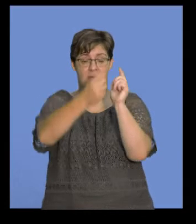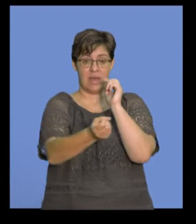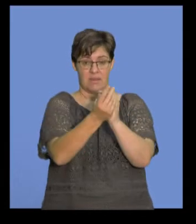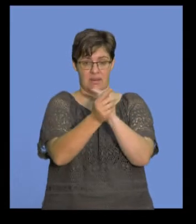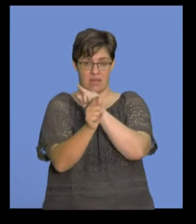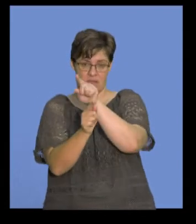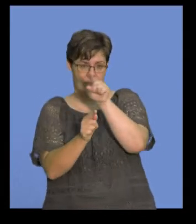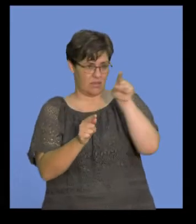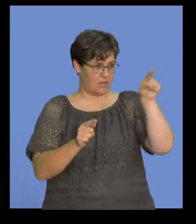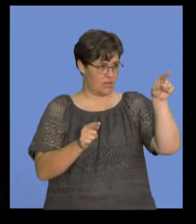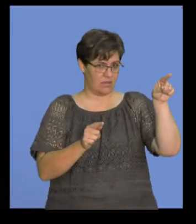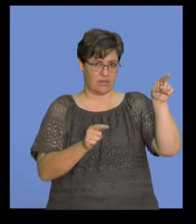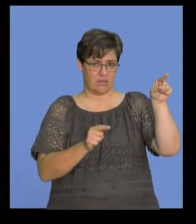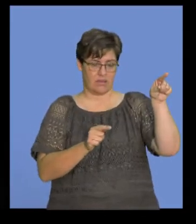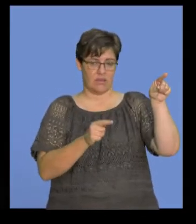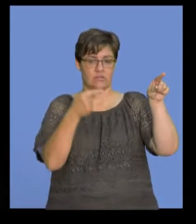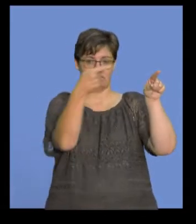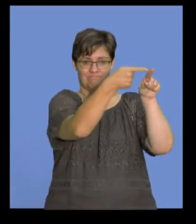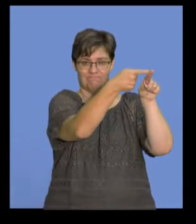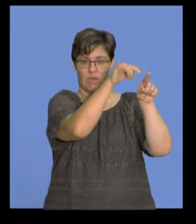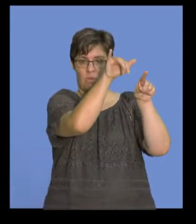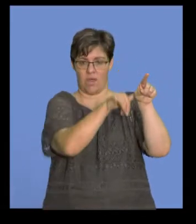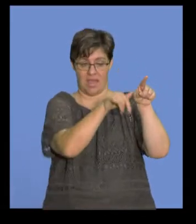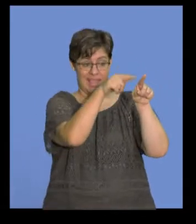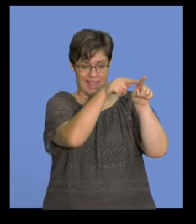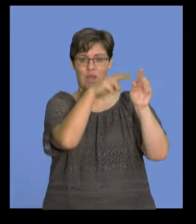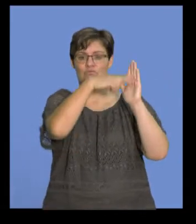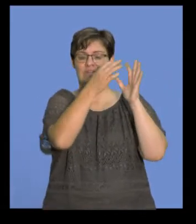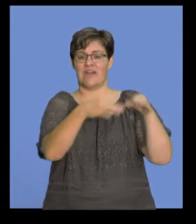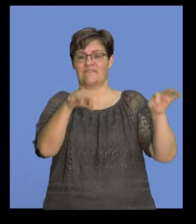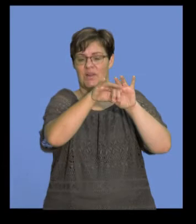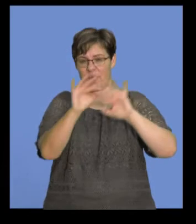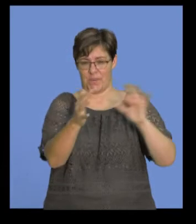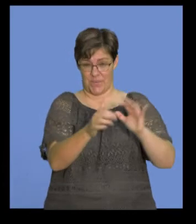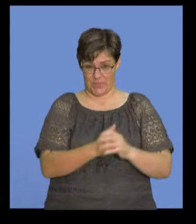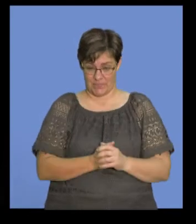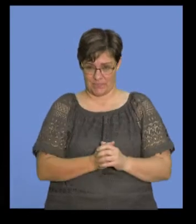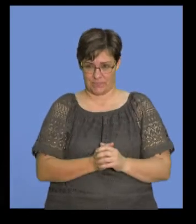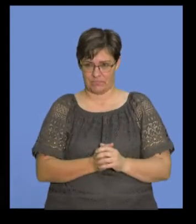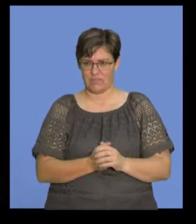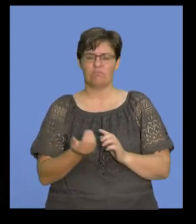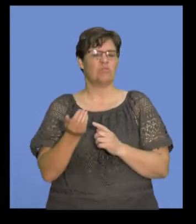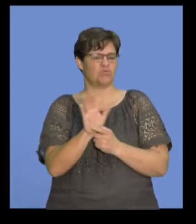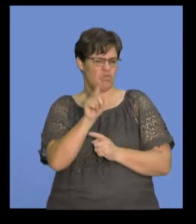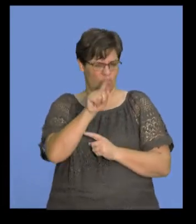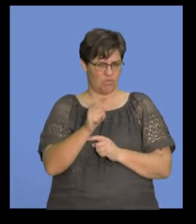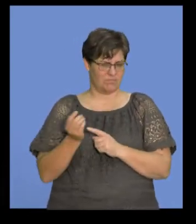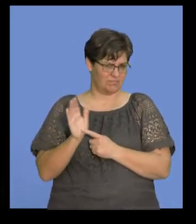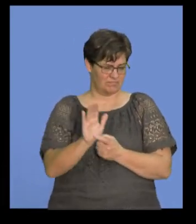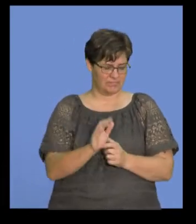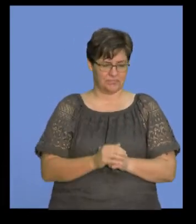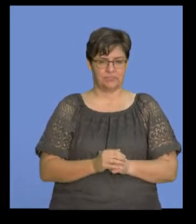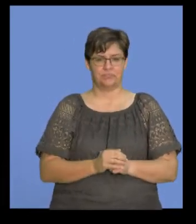you move horizontally to the y-axis and read the value. So I'm going to try and illustrate that in a slide.